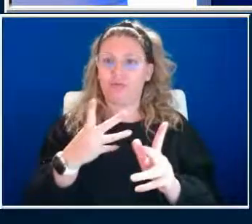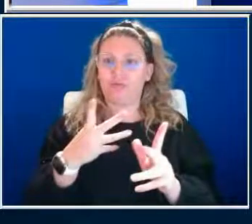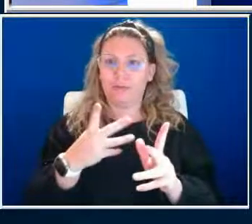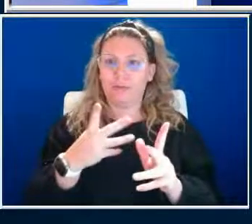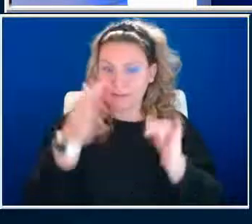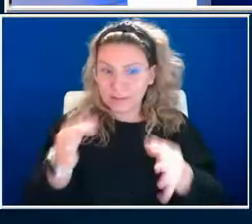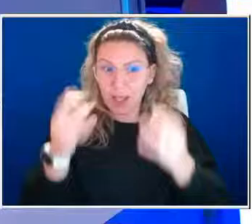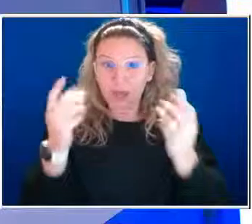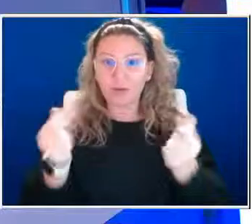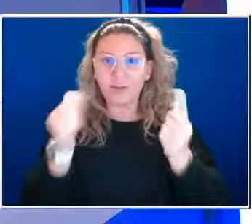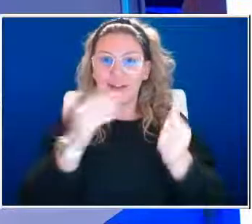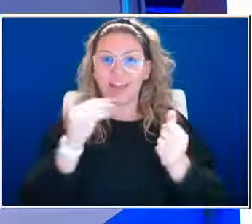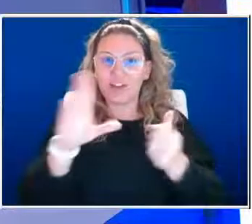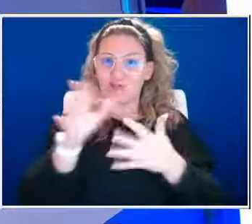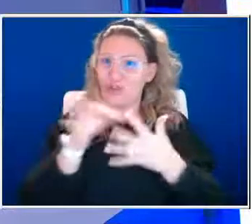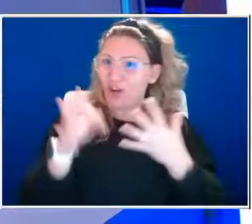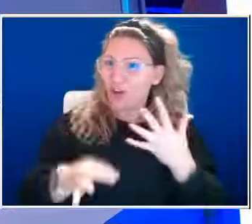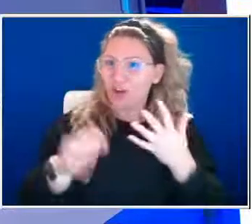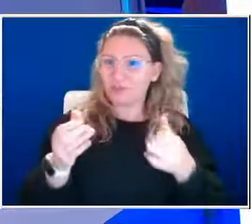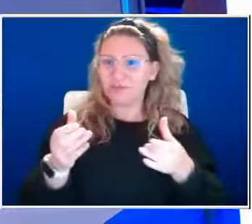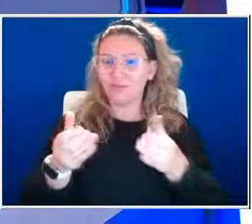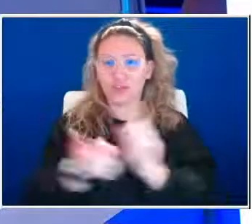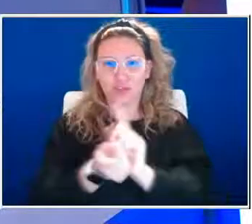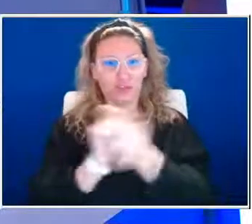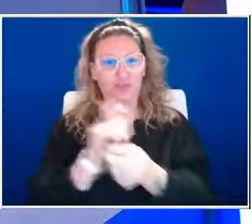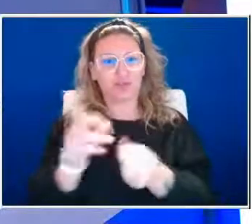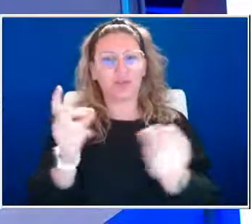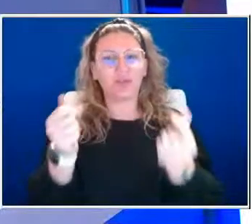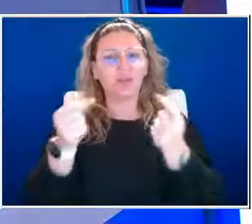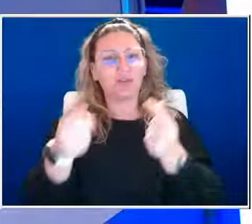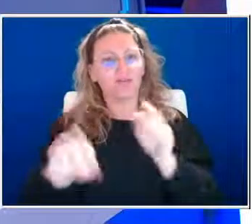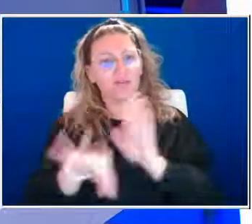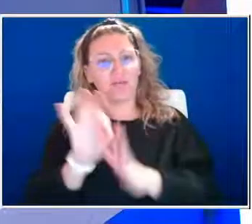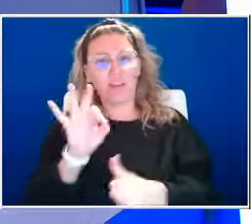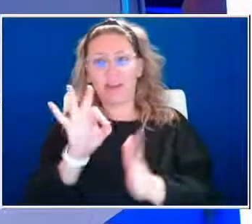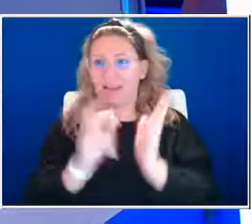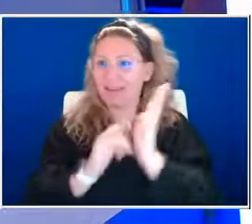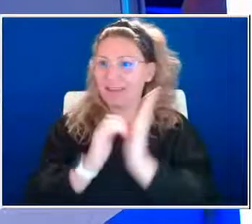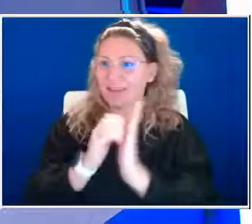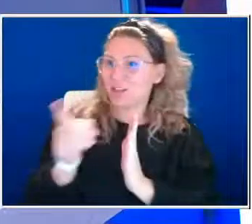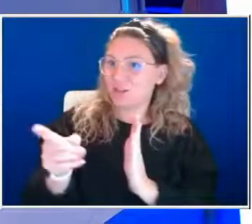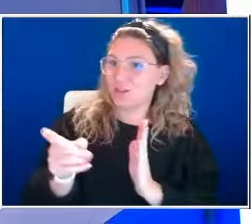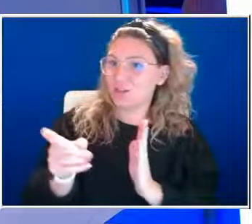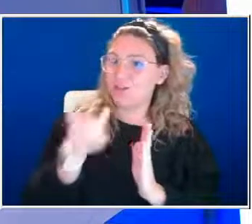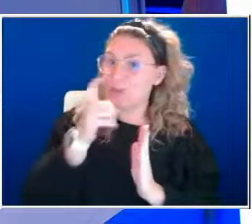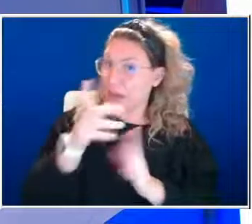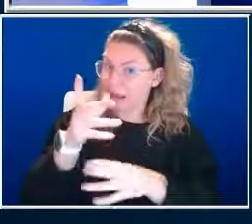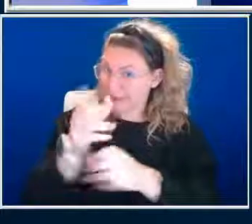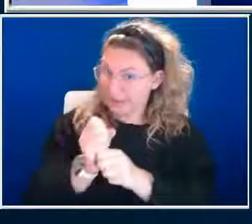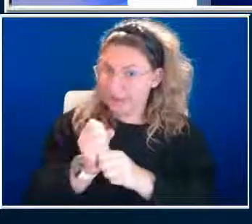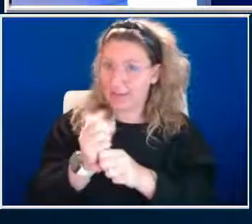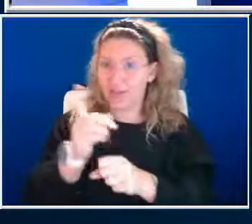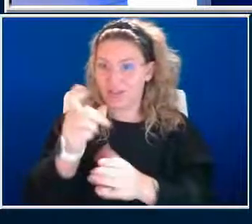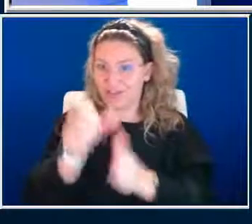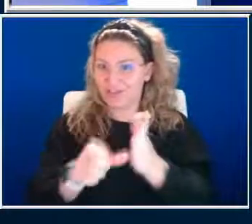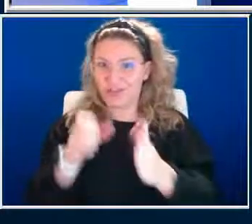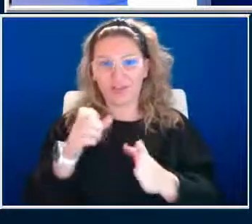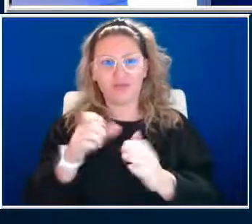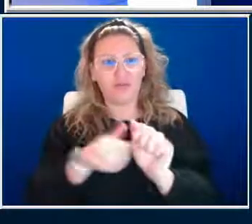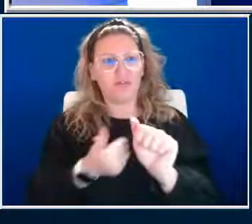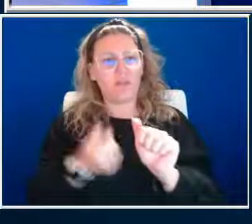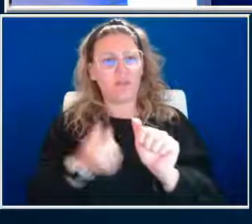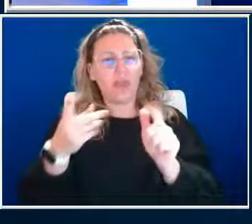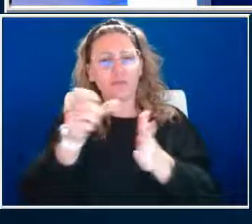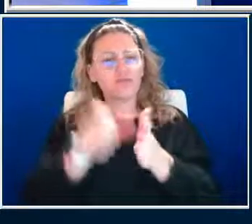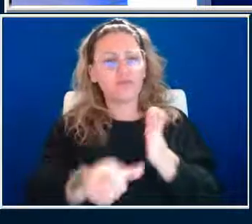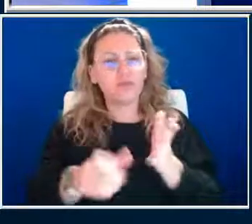your options change the quicker you find the cancer. And in this case, Melanie, you did not get lymphedema. You had the surgery to avoid it. What was that procedure?